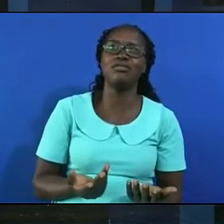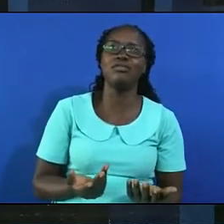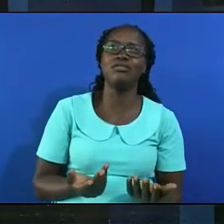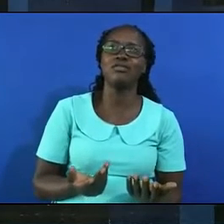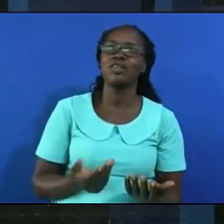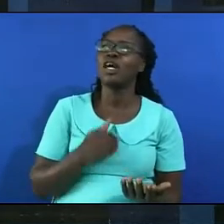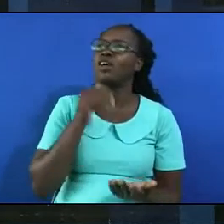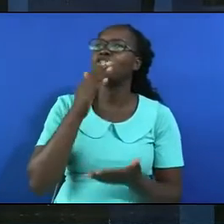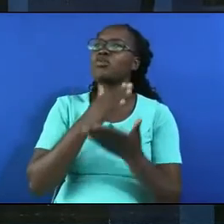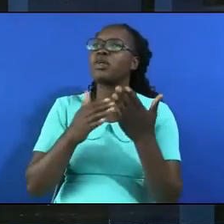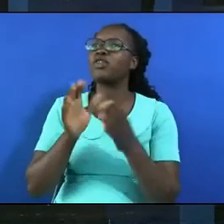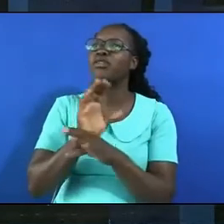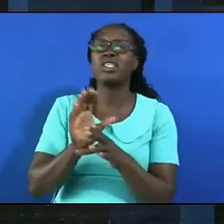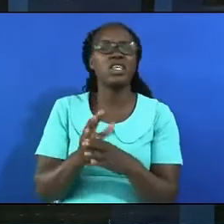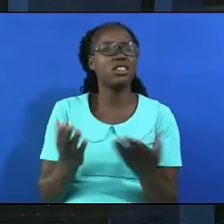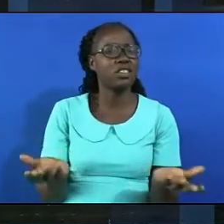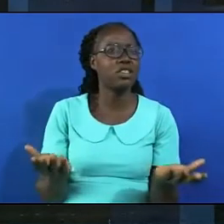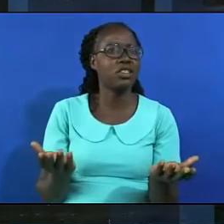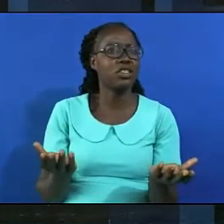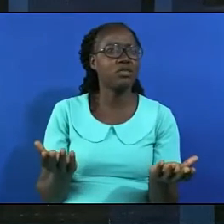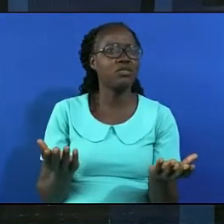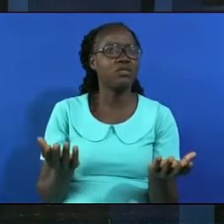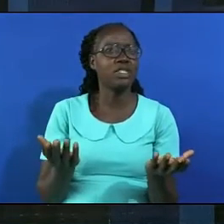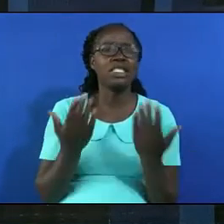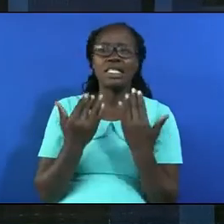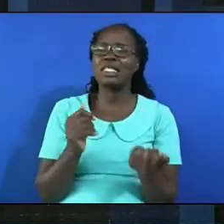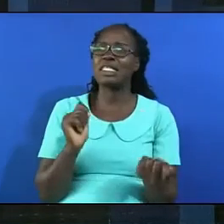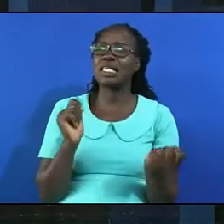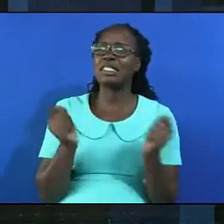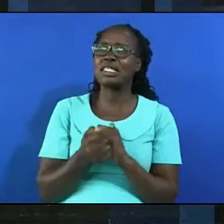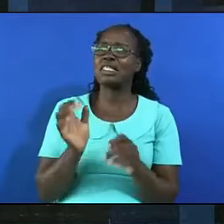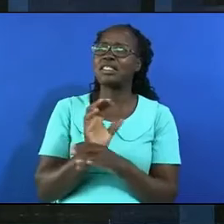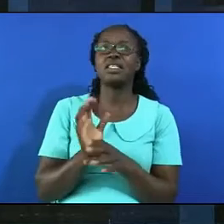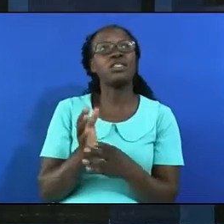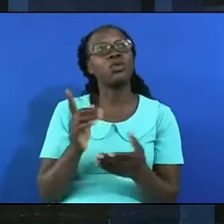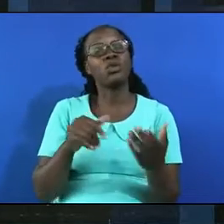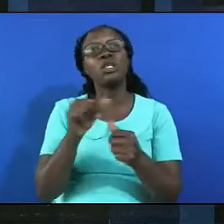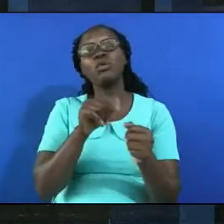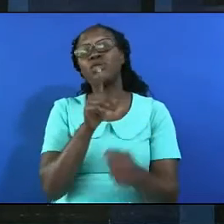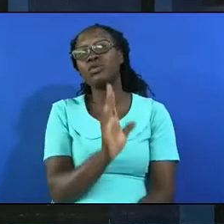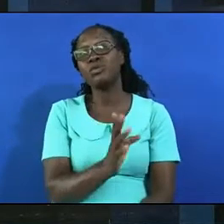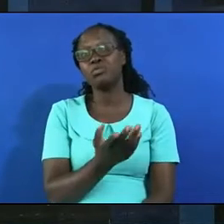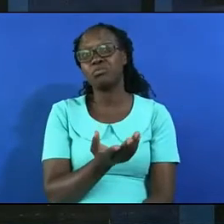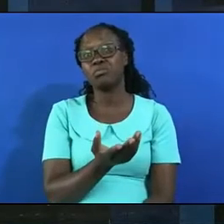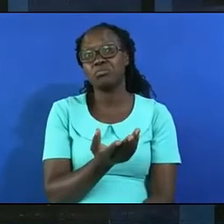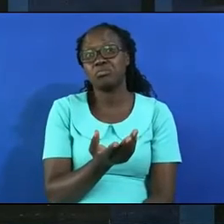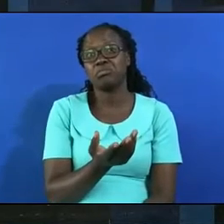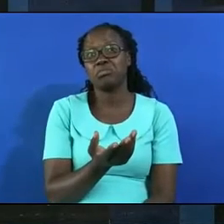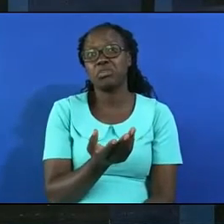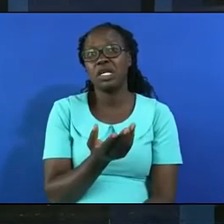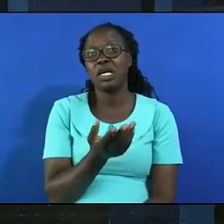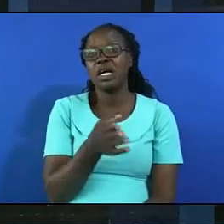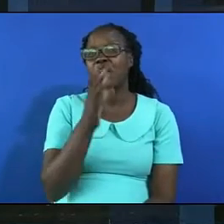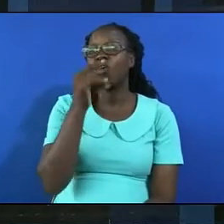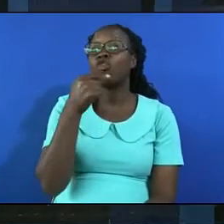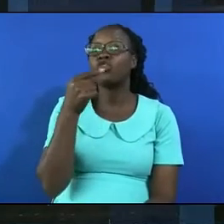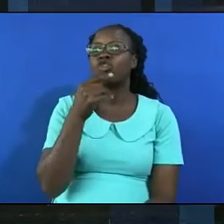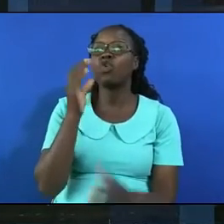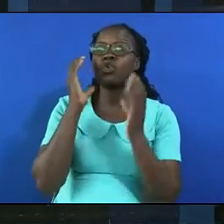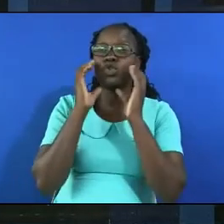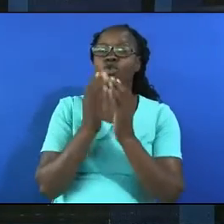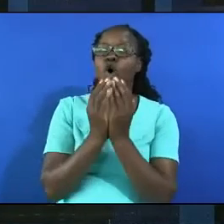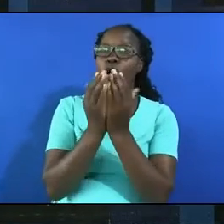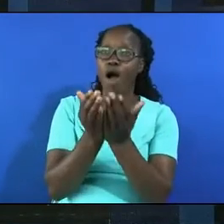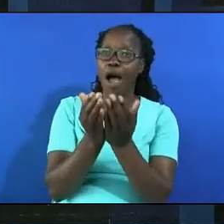Are you not part of the church? Oh, things are really changing in this church. What about you? God told